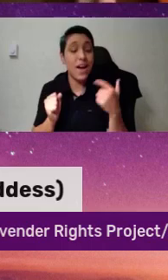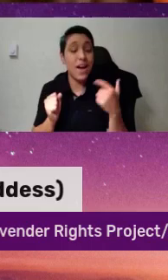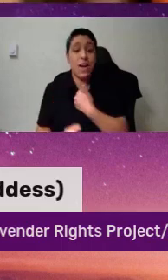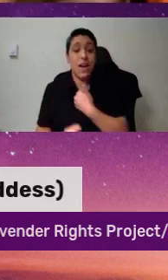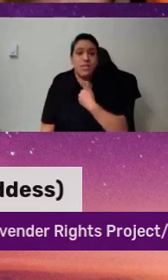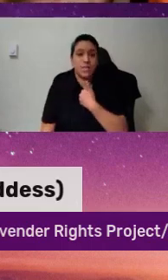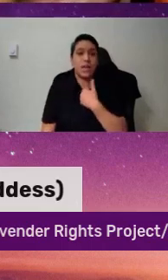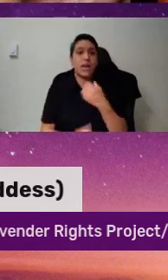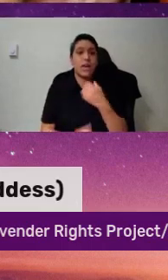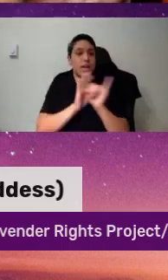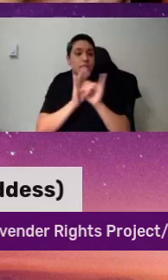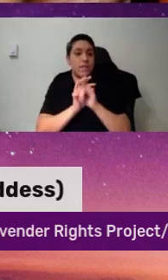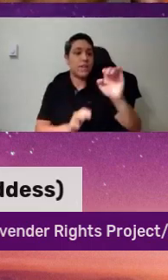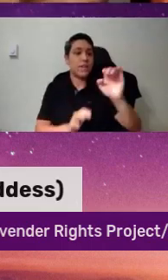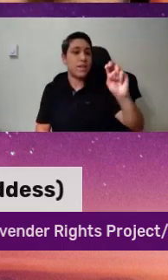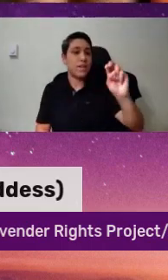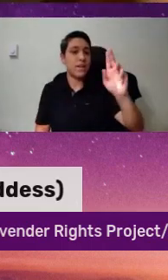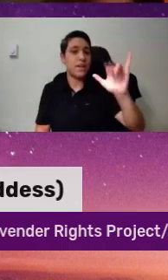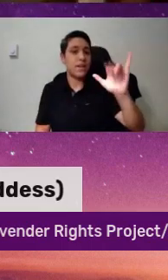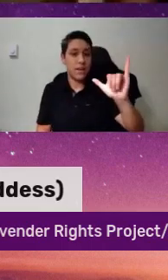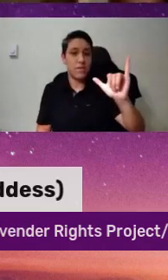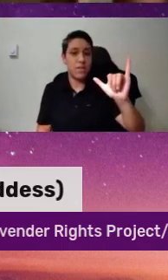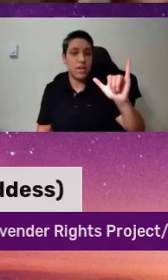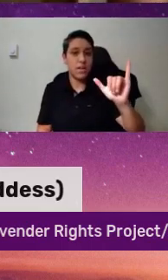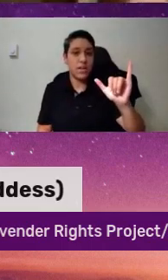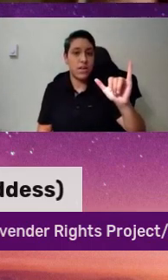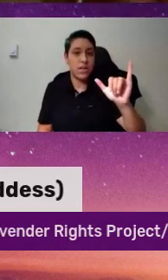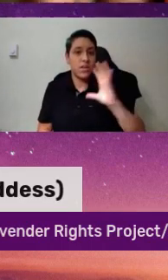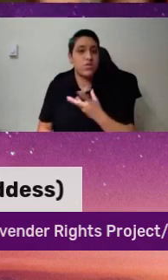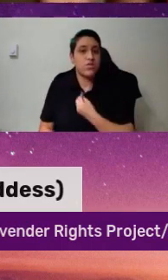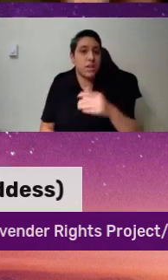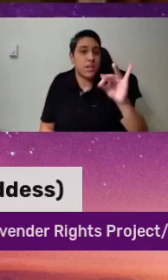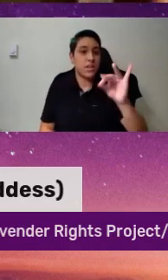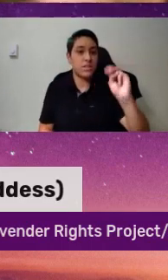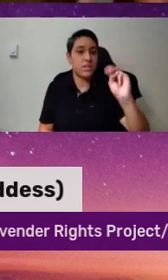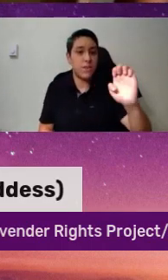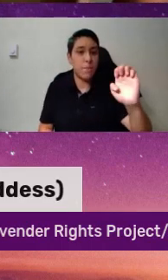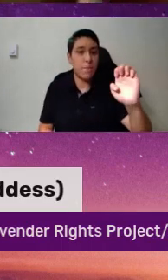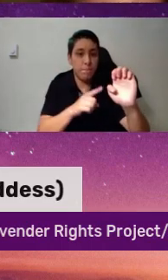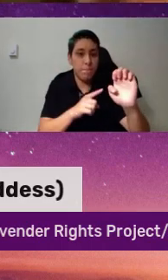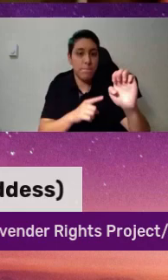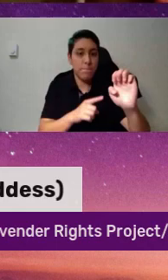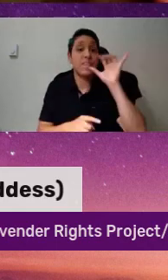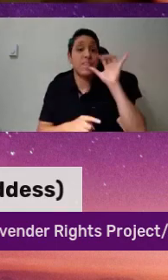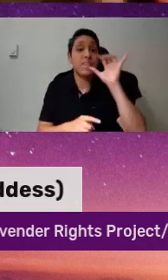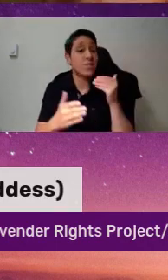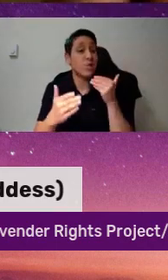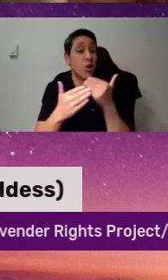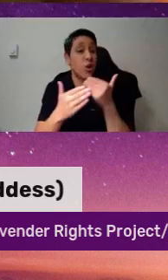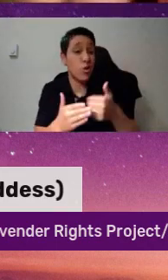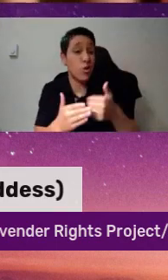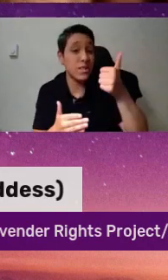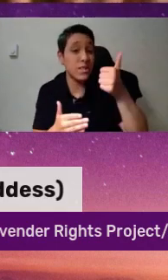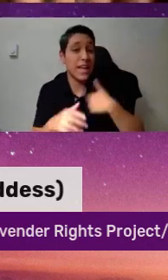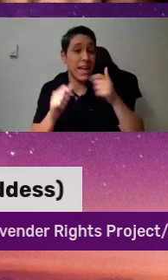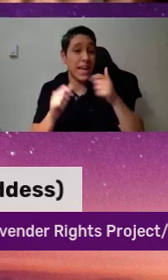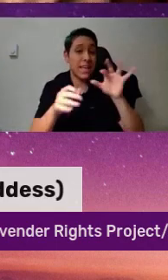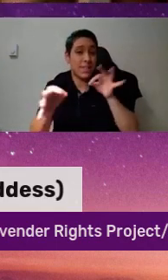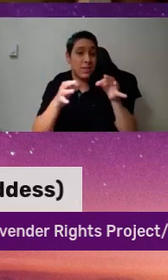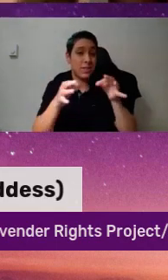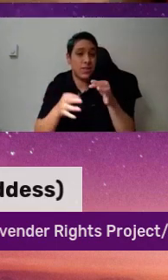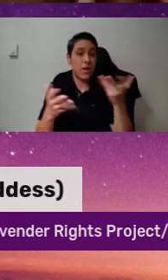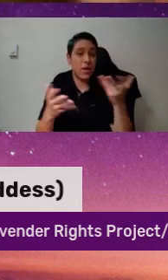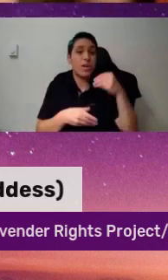trans femme. Those are English words for the closest thing to describe what's inside of